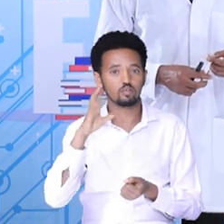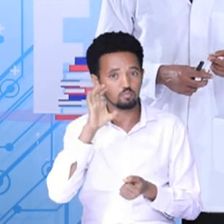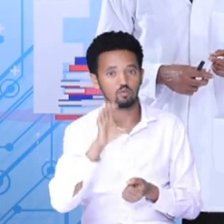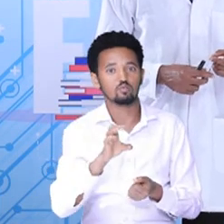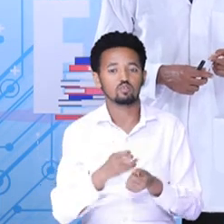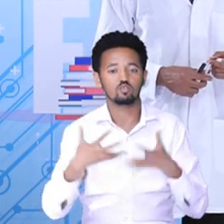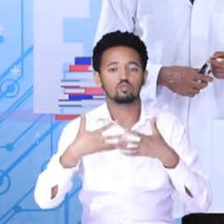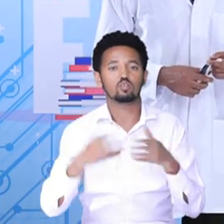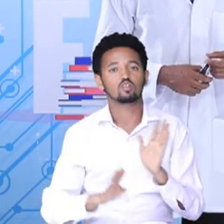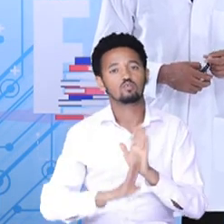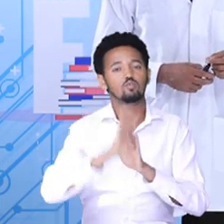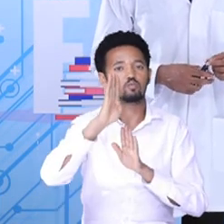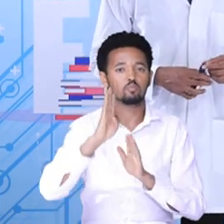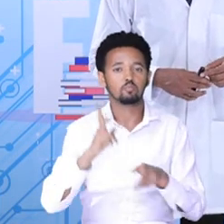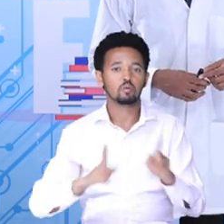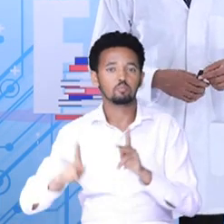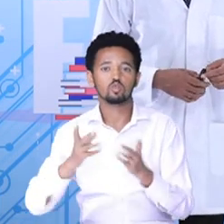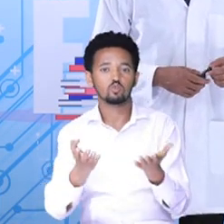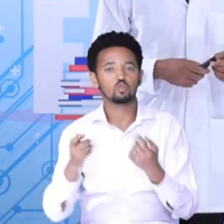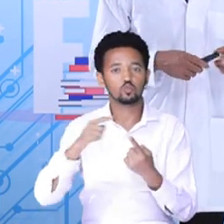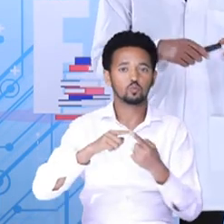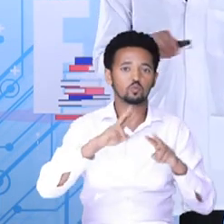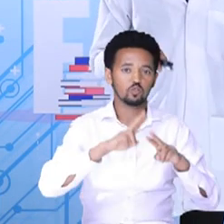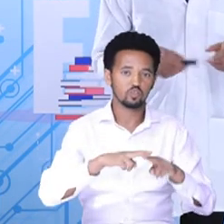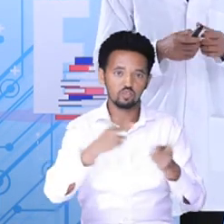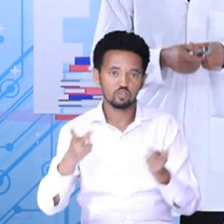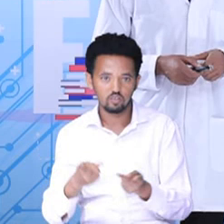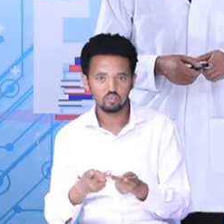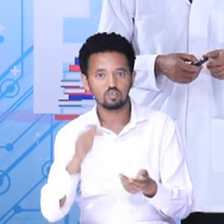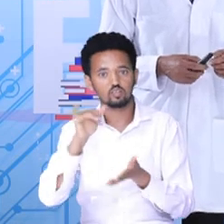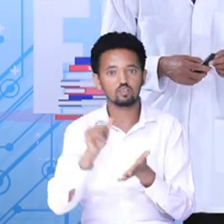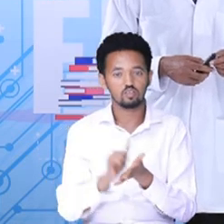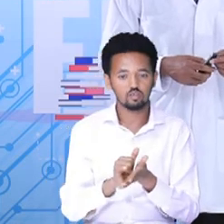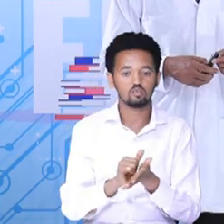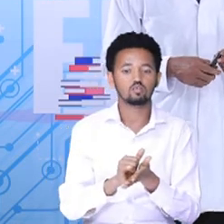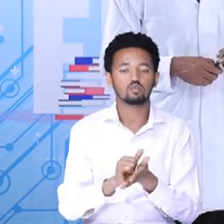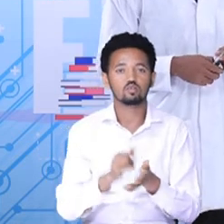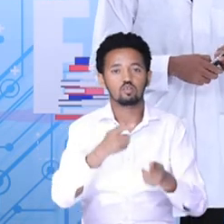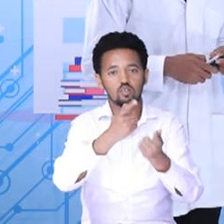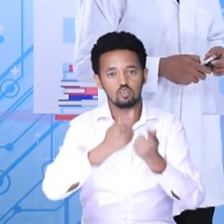industrial development, people want to settle on that industrial regions.